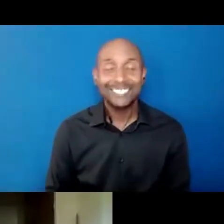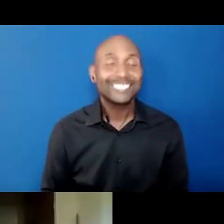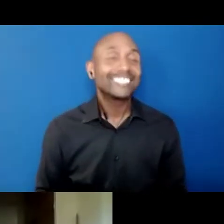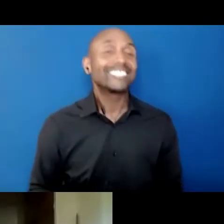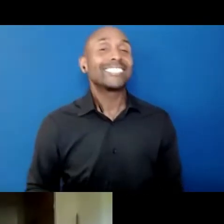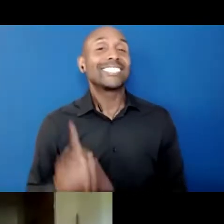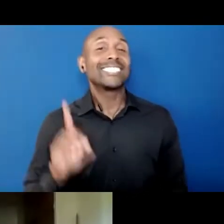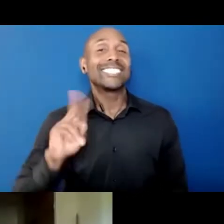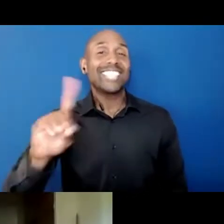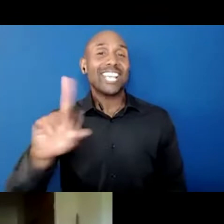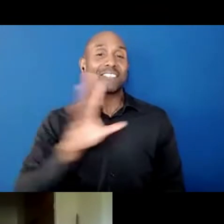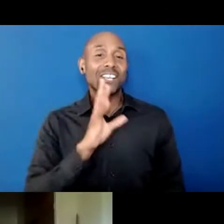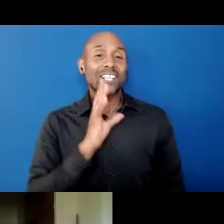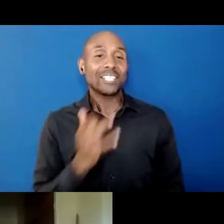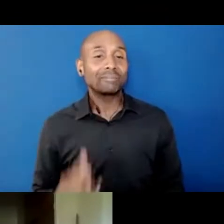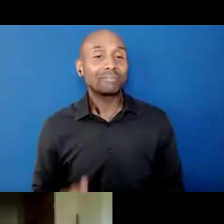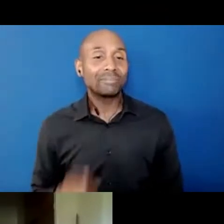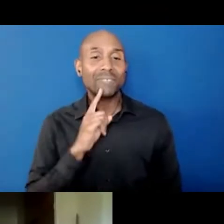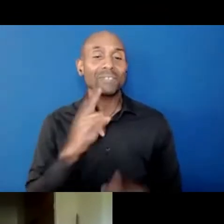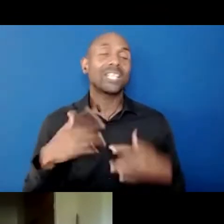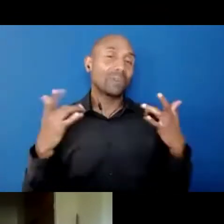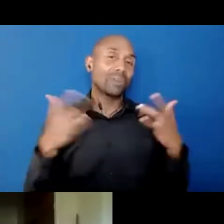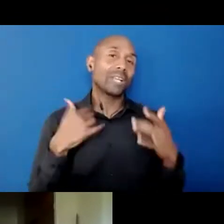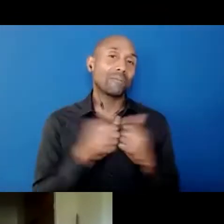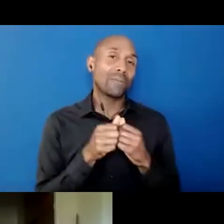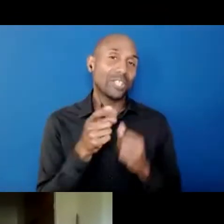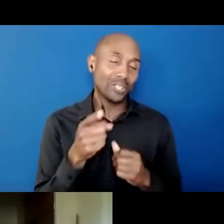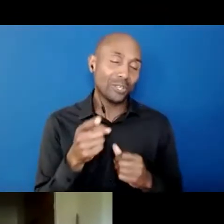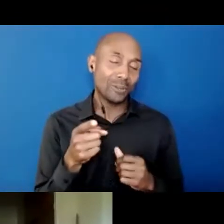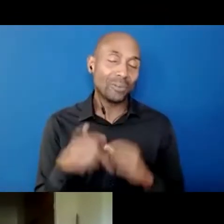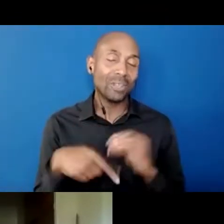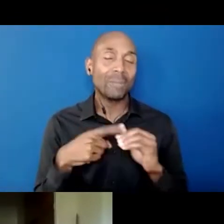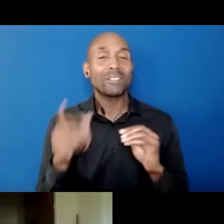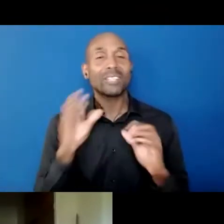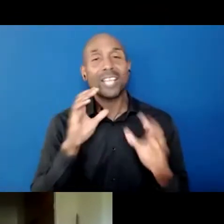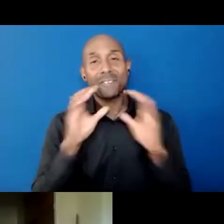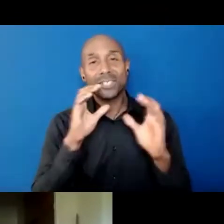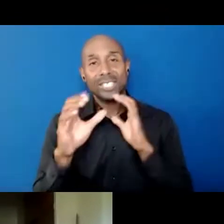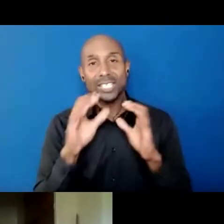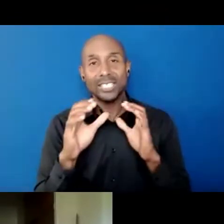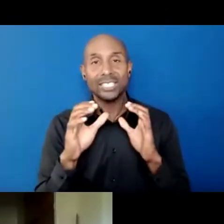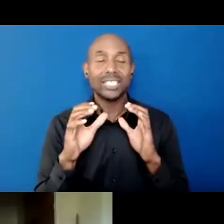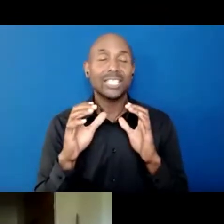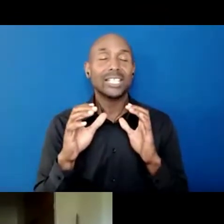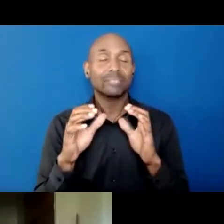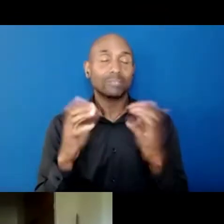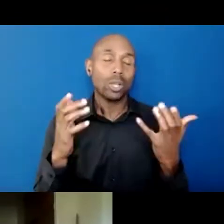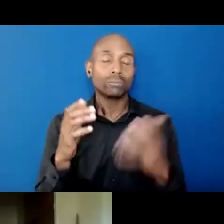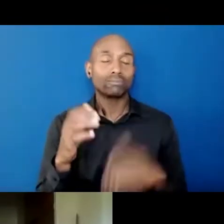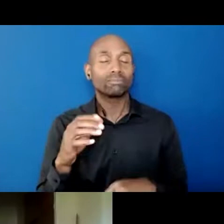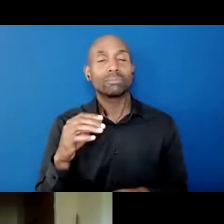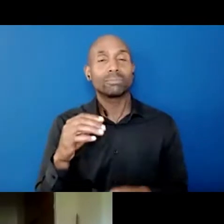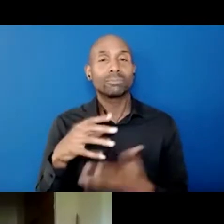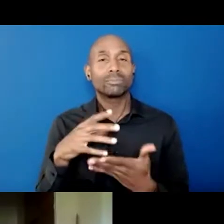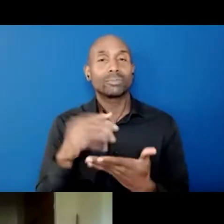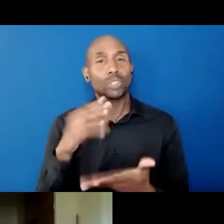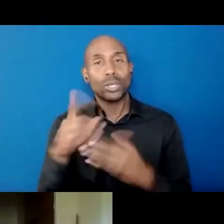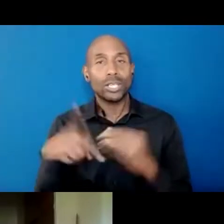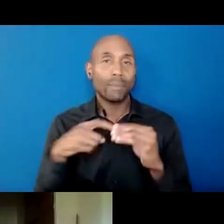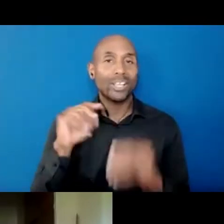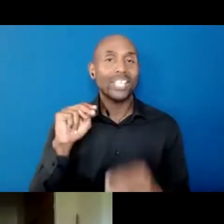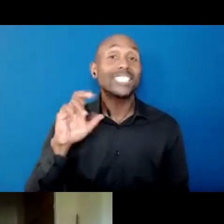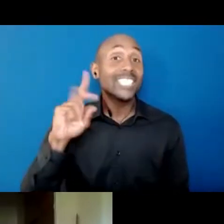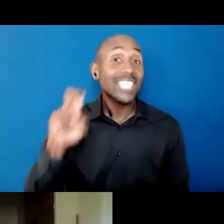conversation about getting to know the NCDE, how it operates, what it does, the kinds of